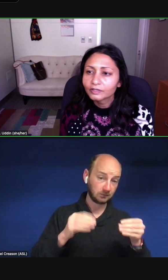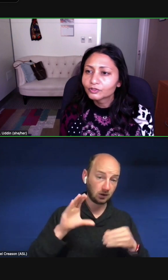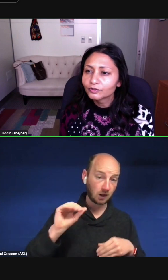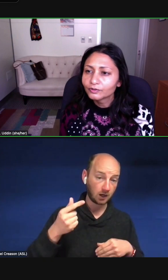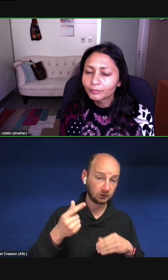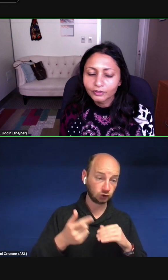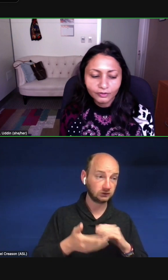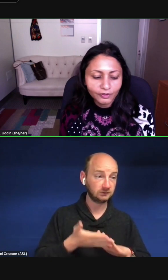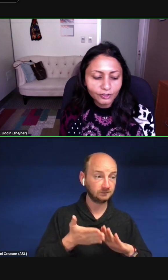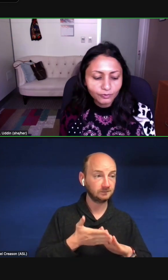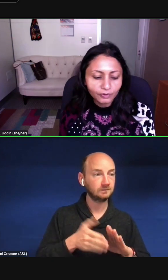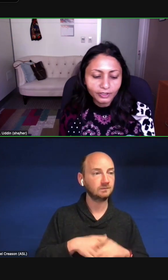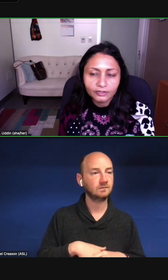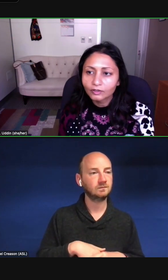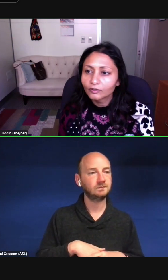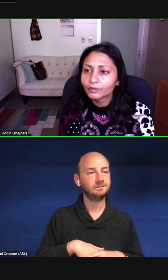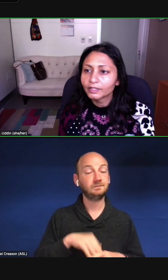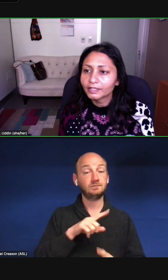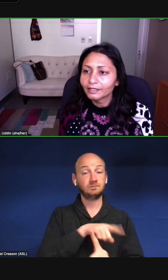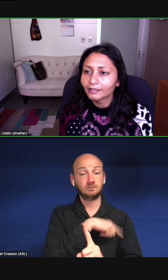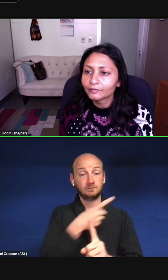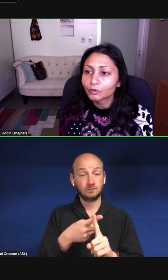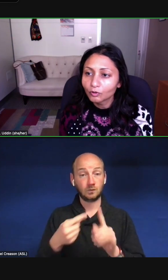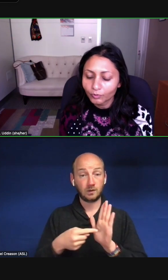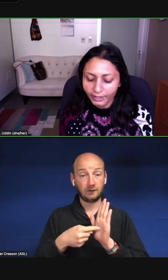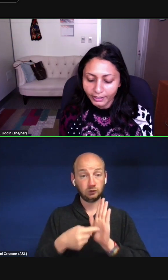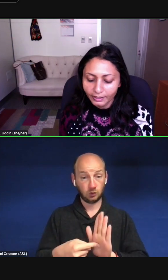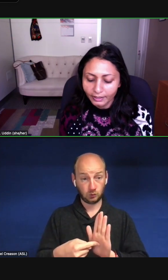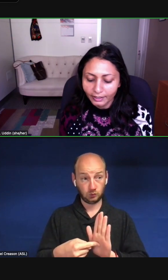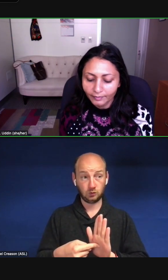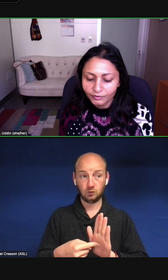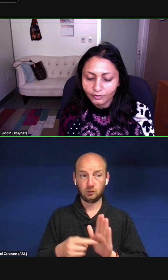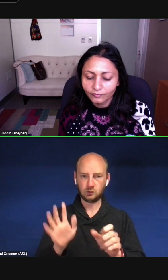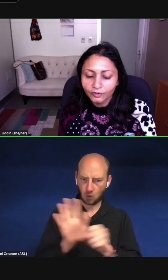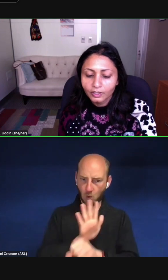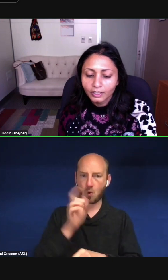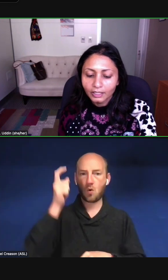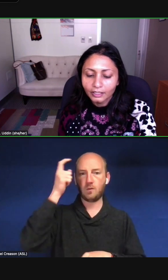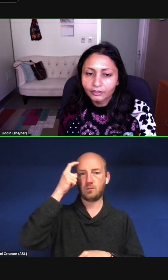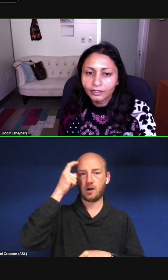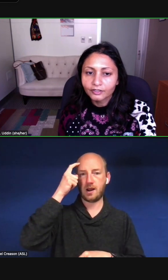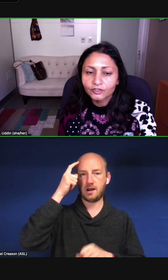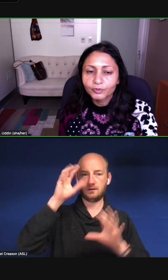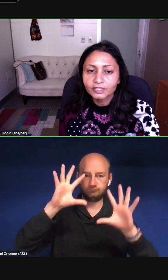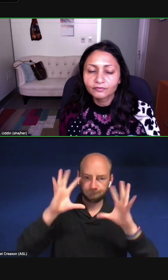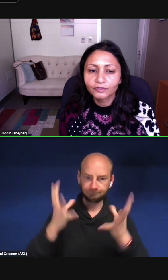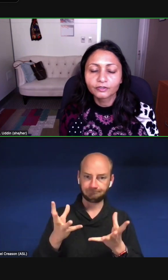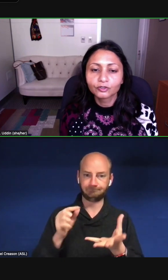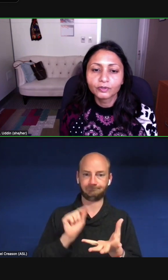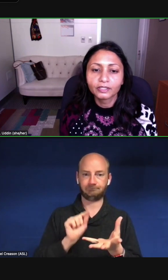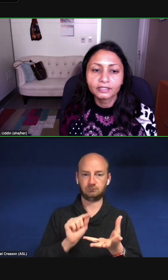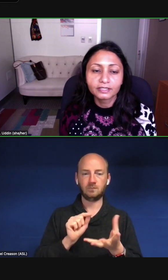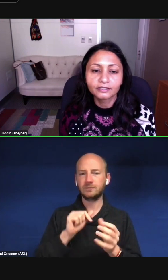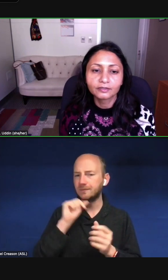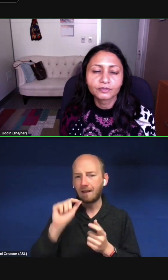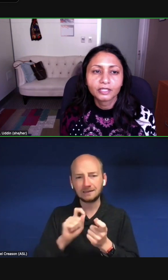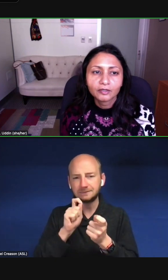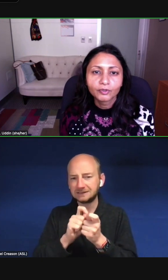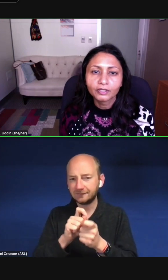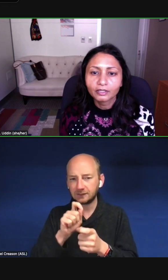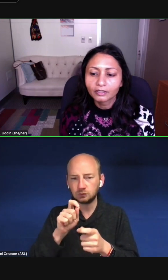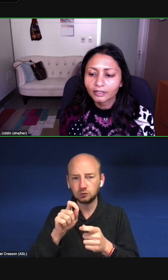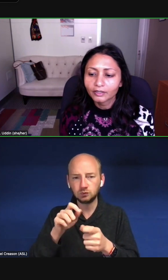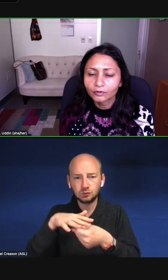So, of course, what I've shown you up until this point has all been whole brain, not specific to any